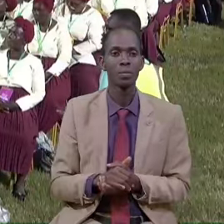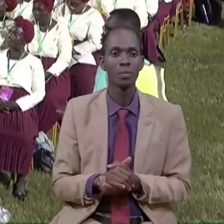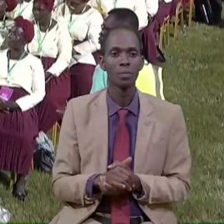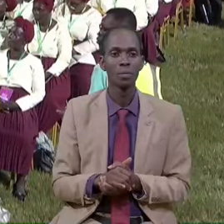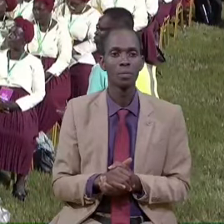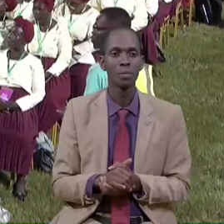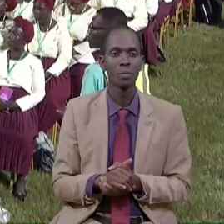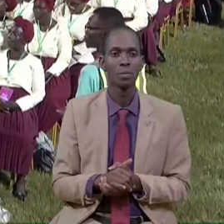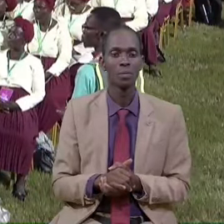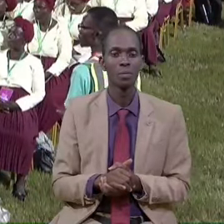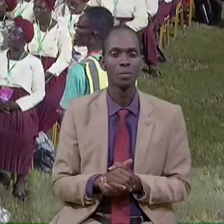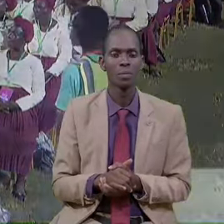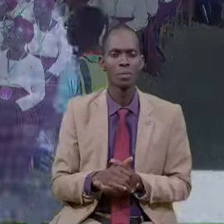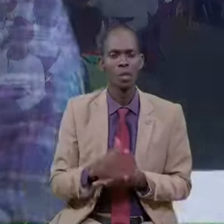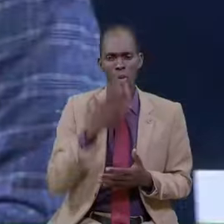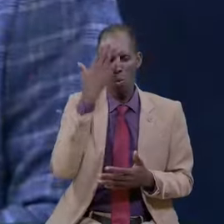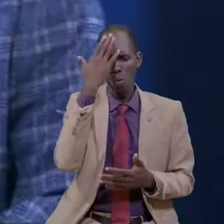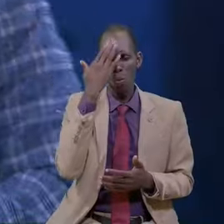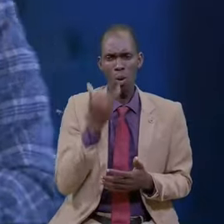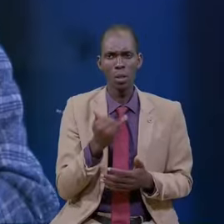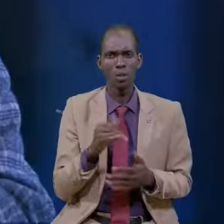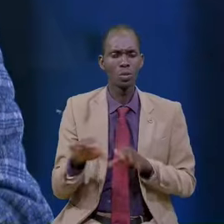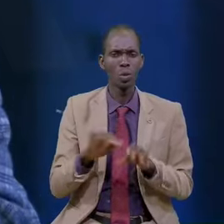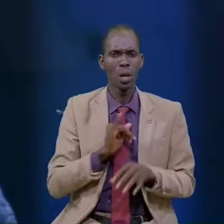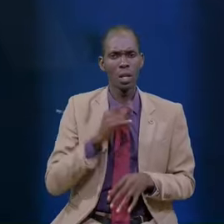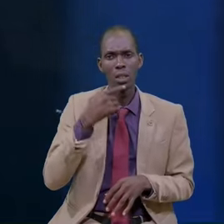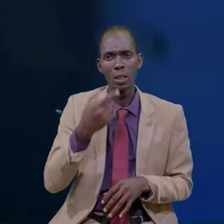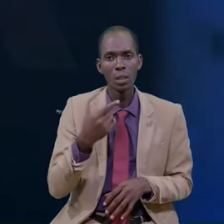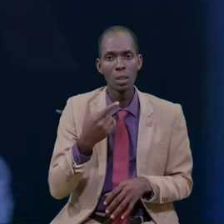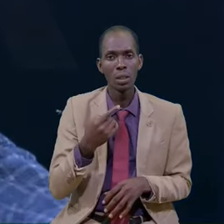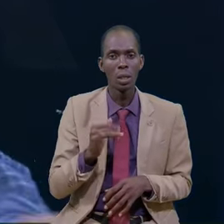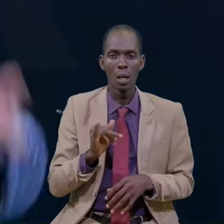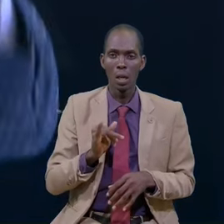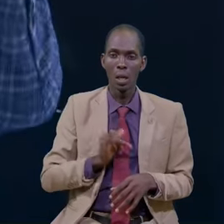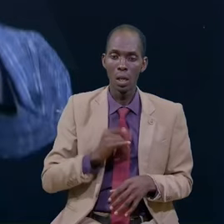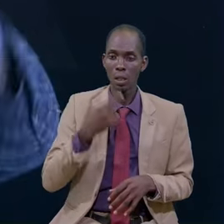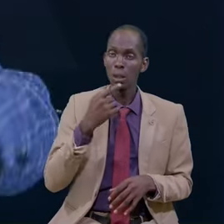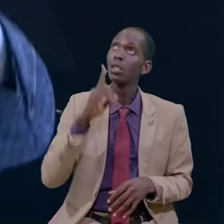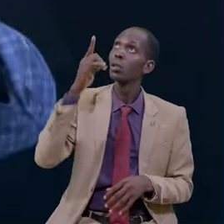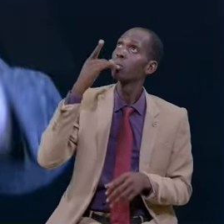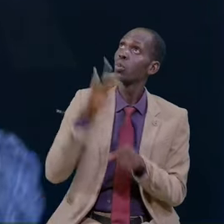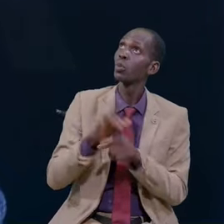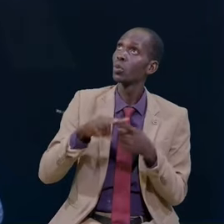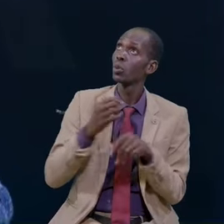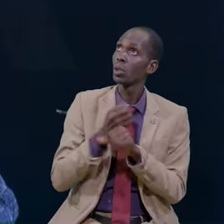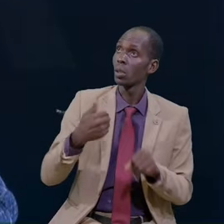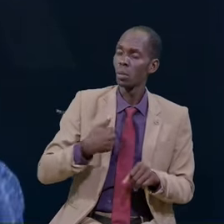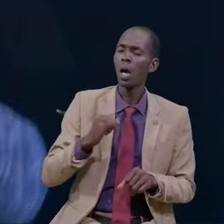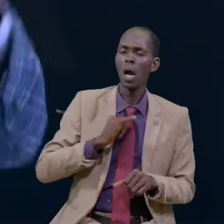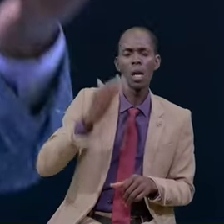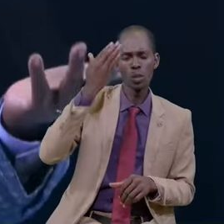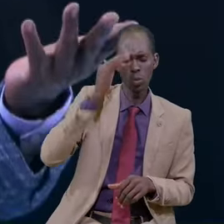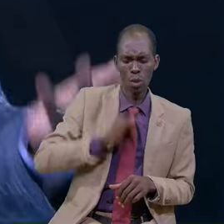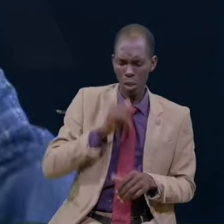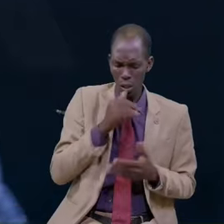speak do I speak I say God said he will save me I'm here I no he'll saved me now I